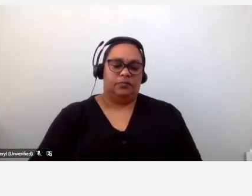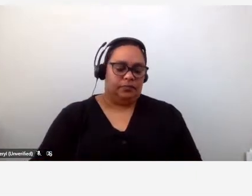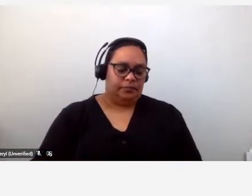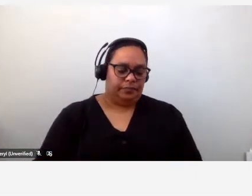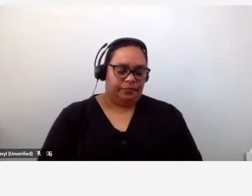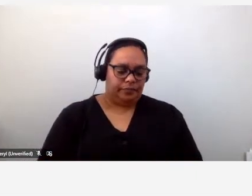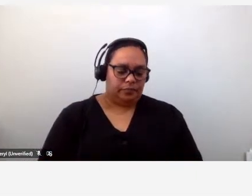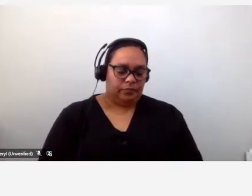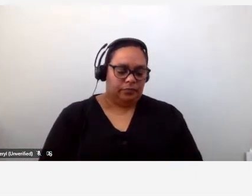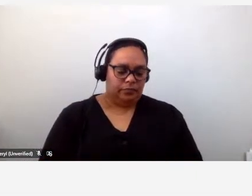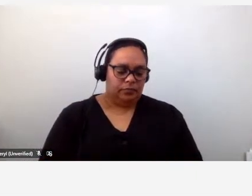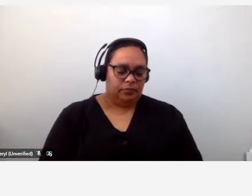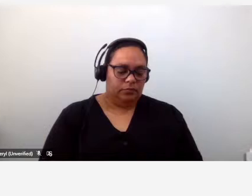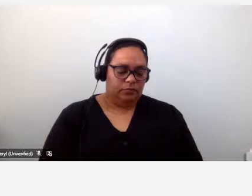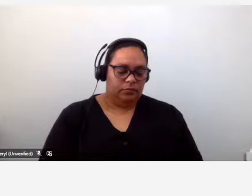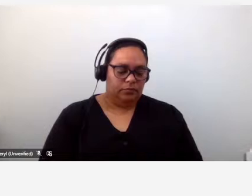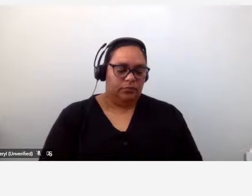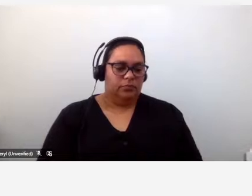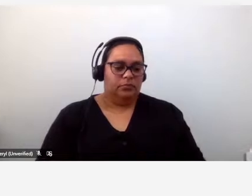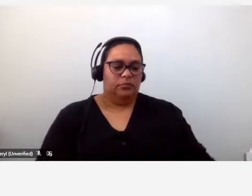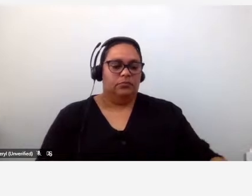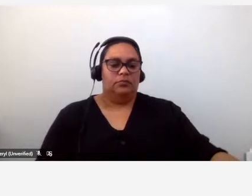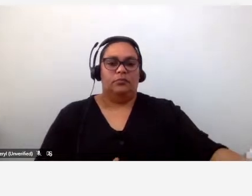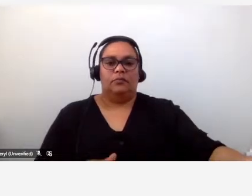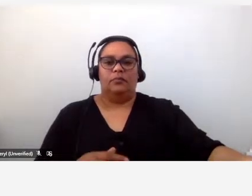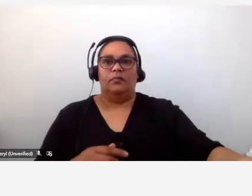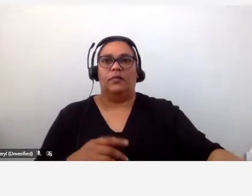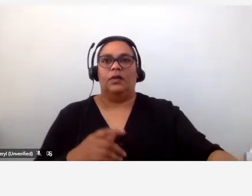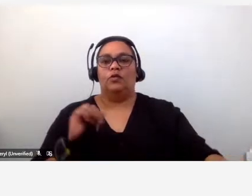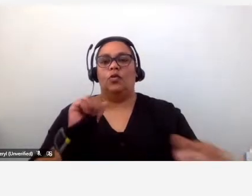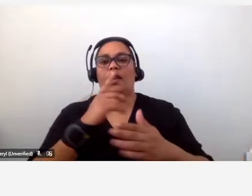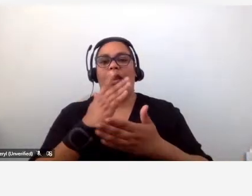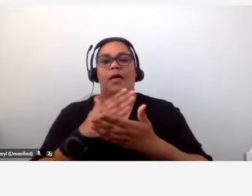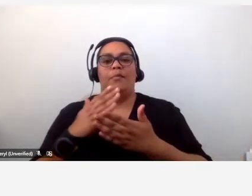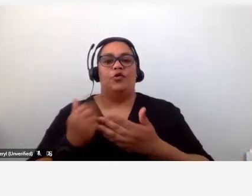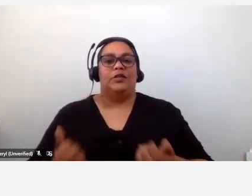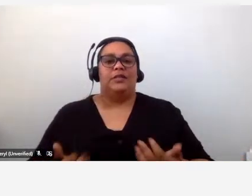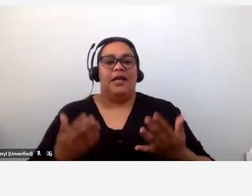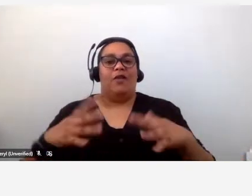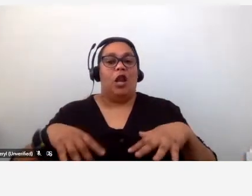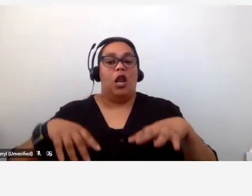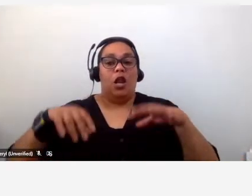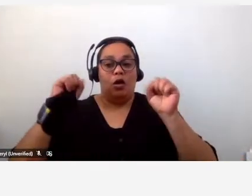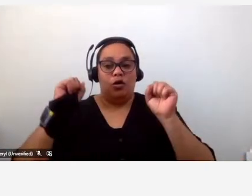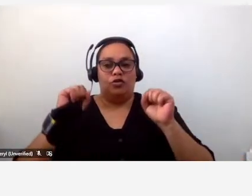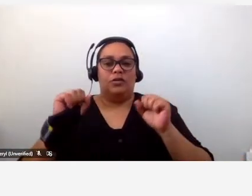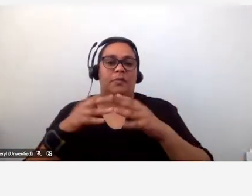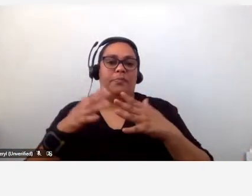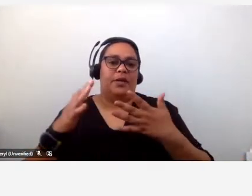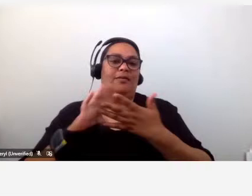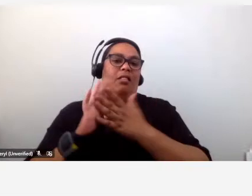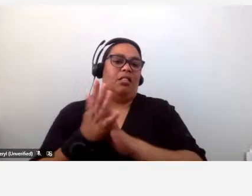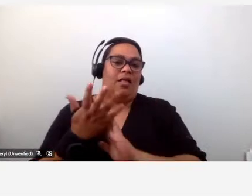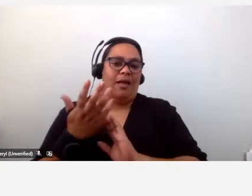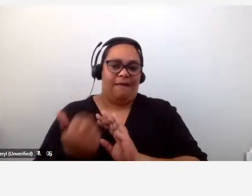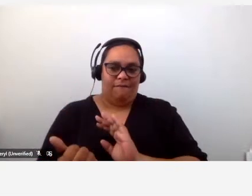under the library service, I notice also that load shedding caused an enormous amount of